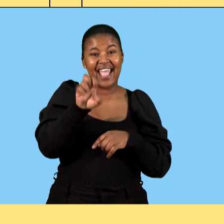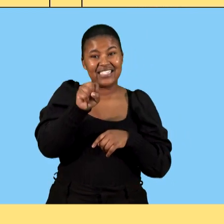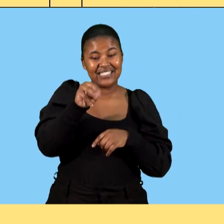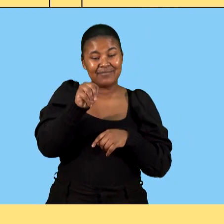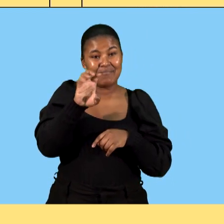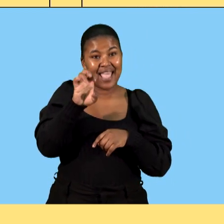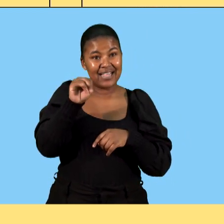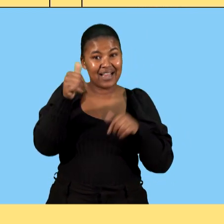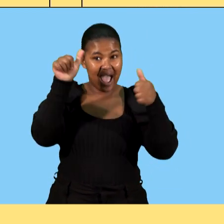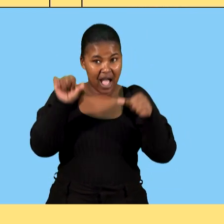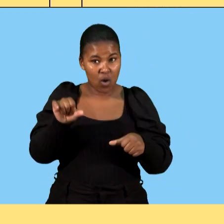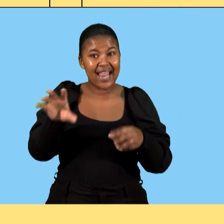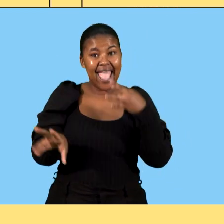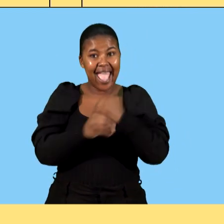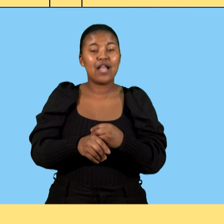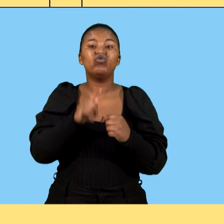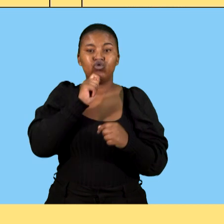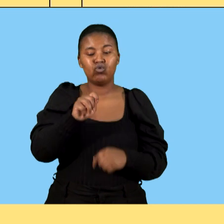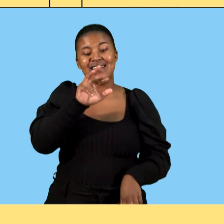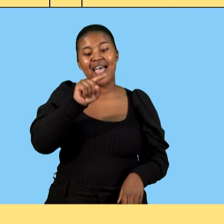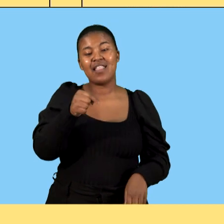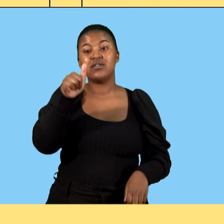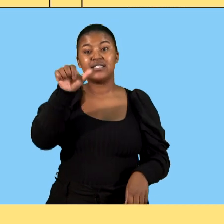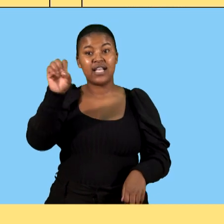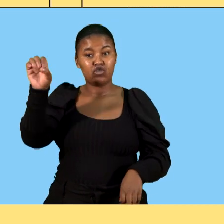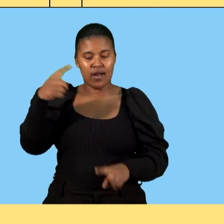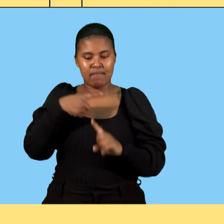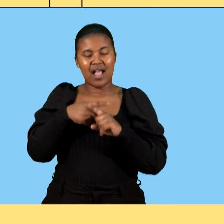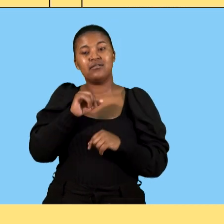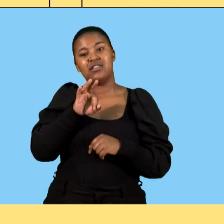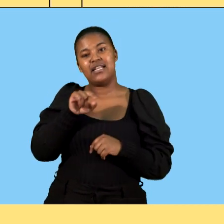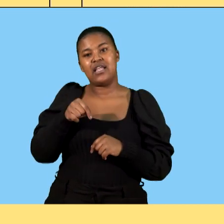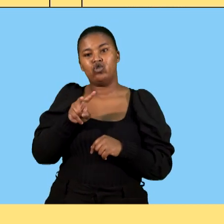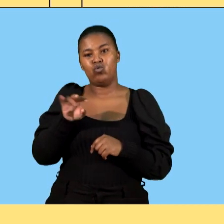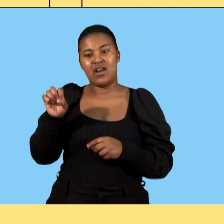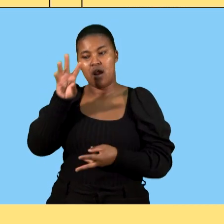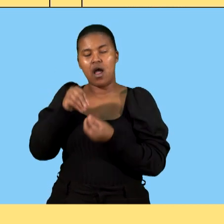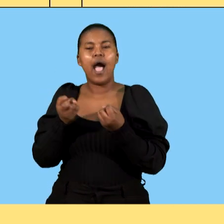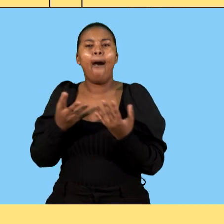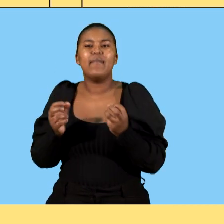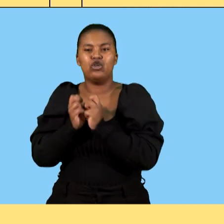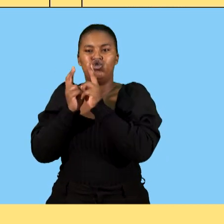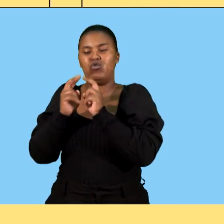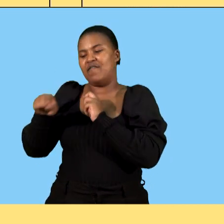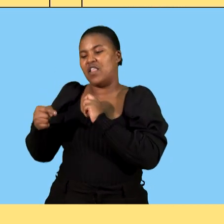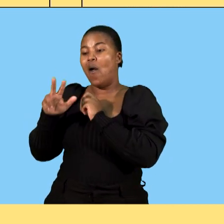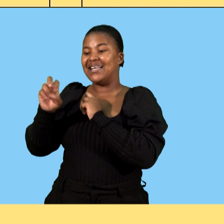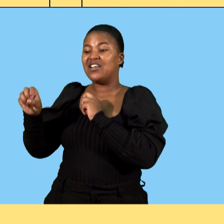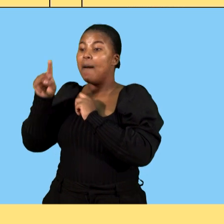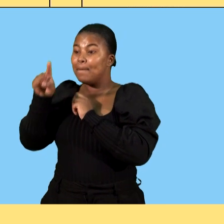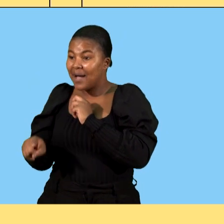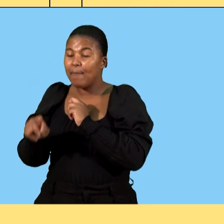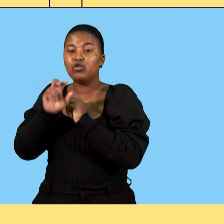into 3.2 to get the 12.8, which you then bring to the debit side and then you close it off to your profit and loss. The full amount